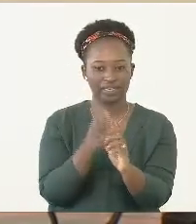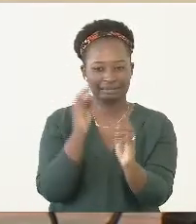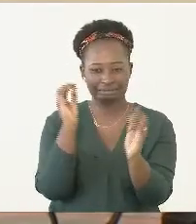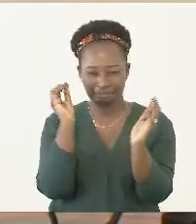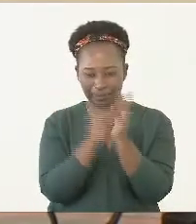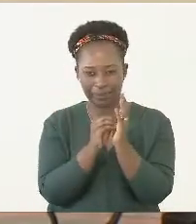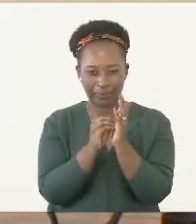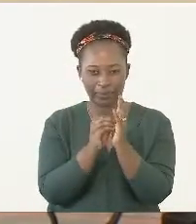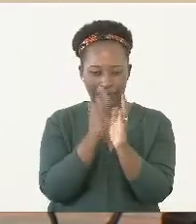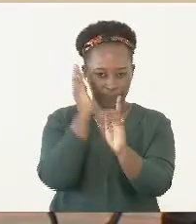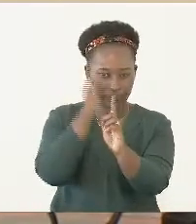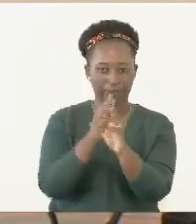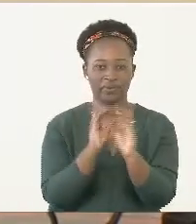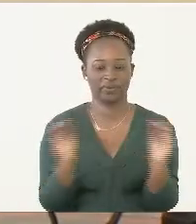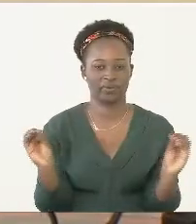fixed.